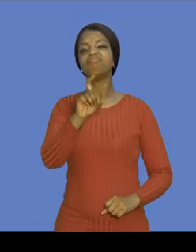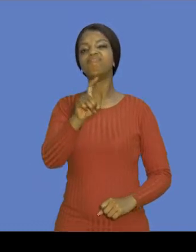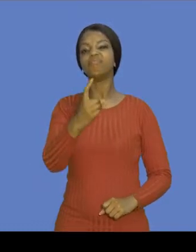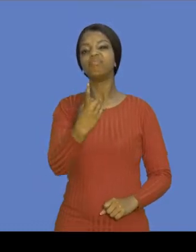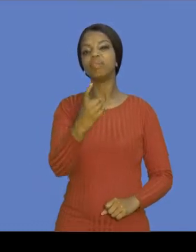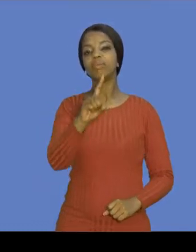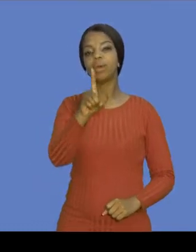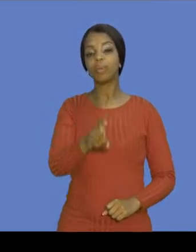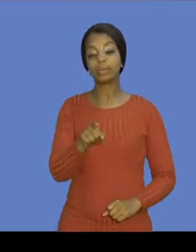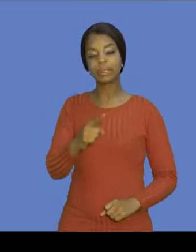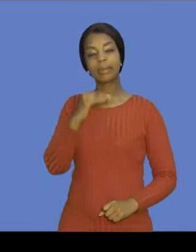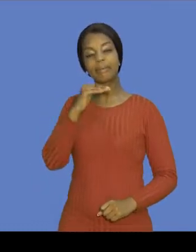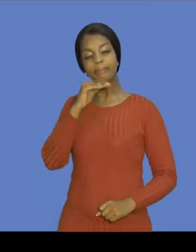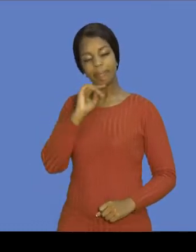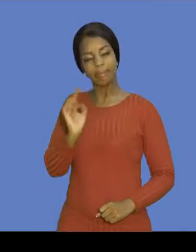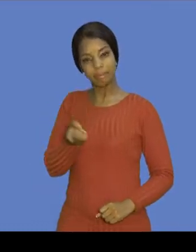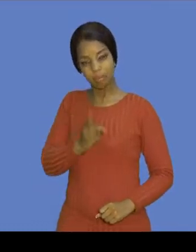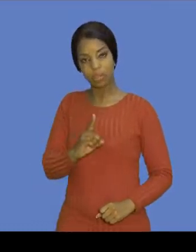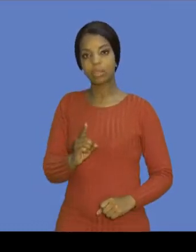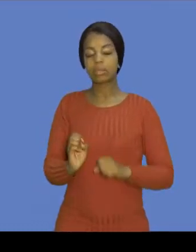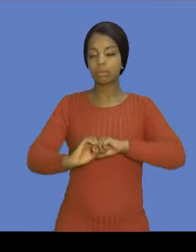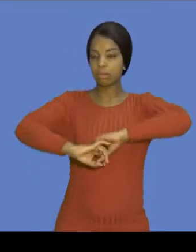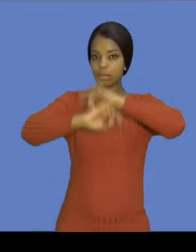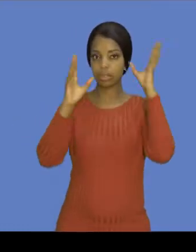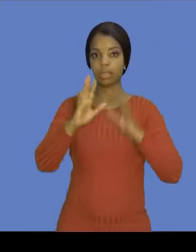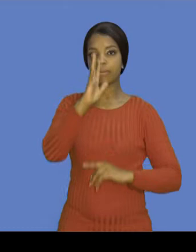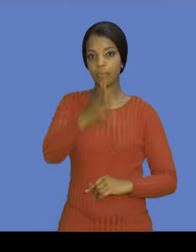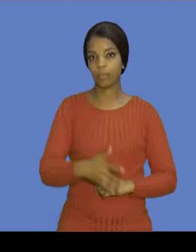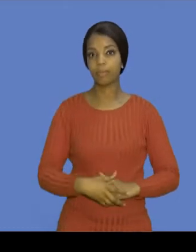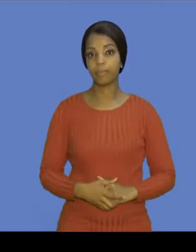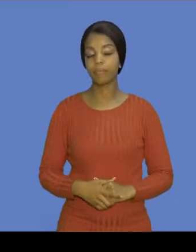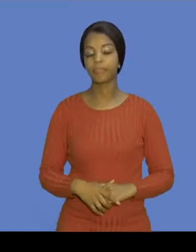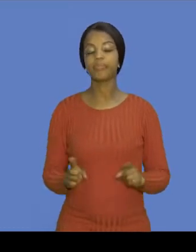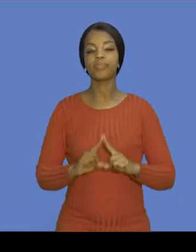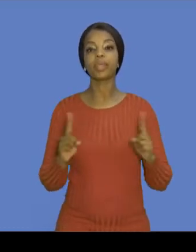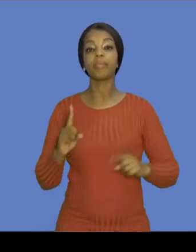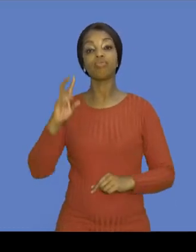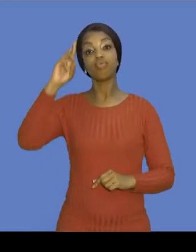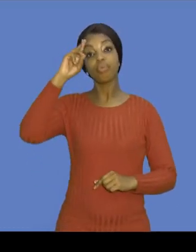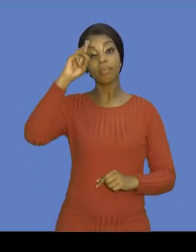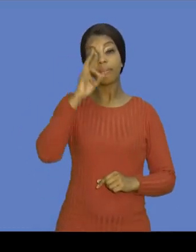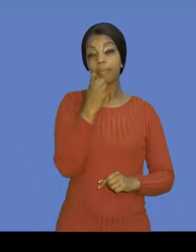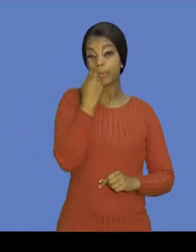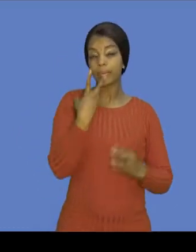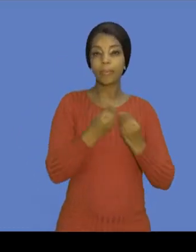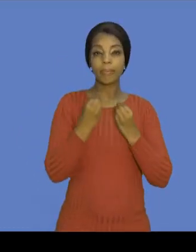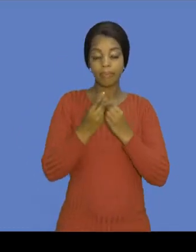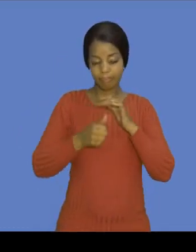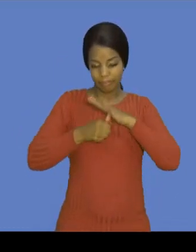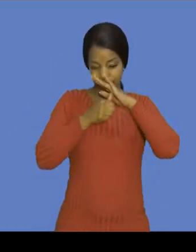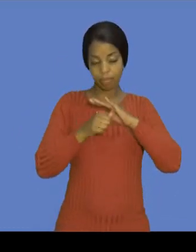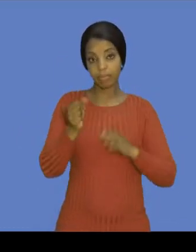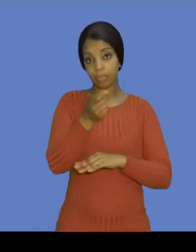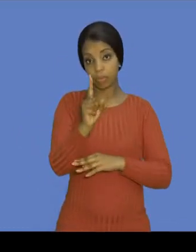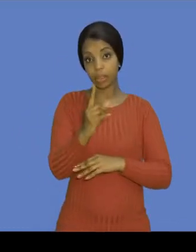it means to have a simple growth. But remember, the key word under simple growth is simple